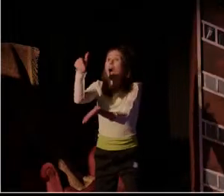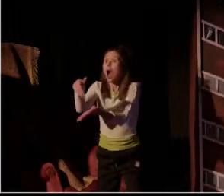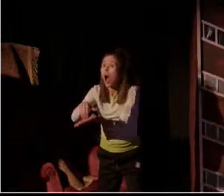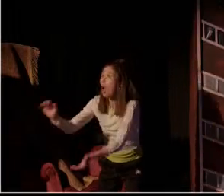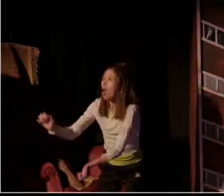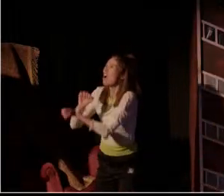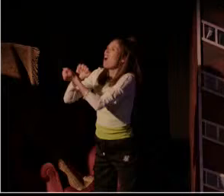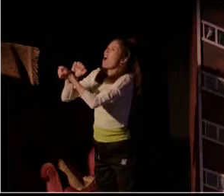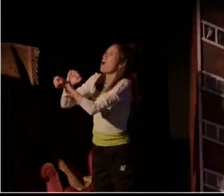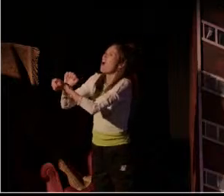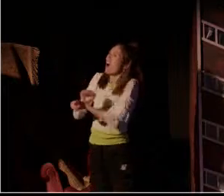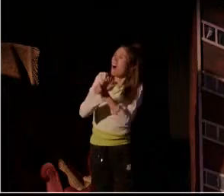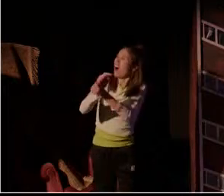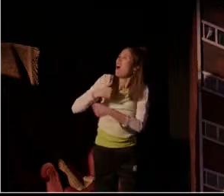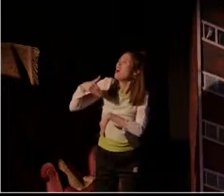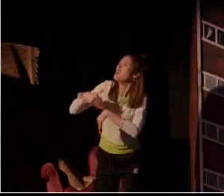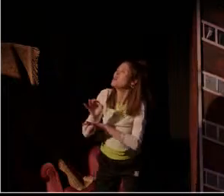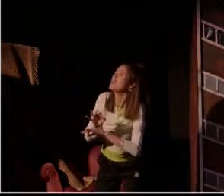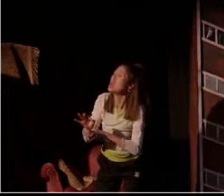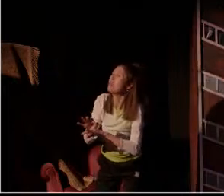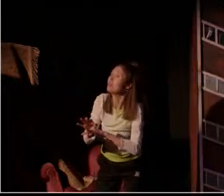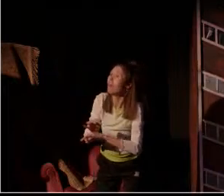deny it.